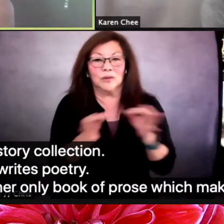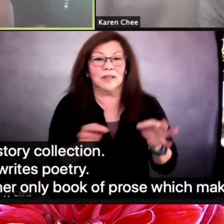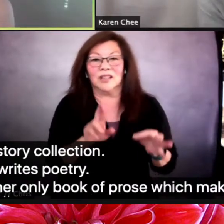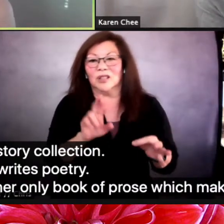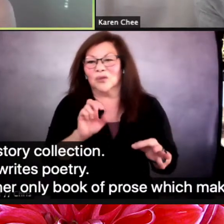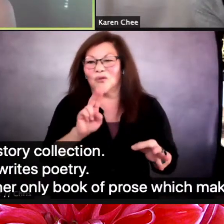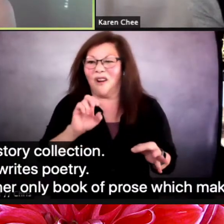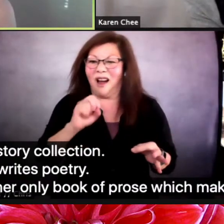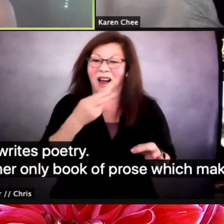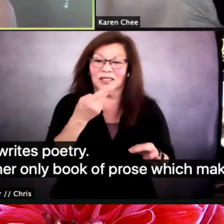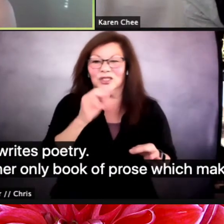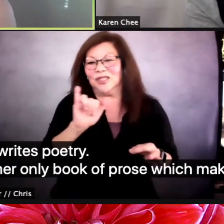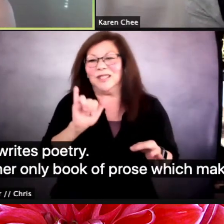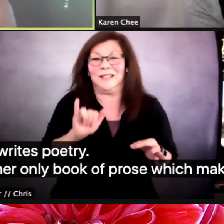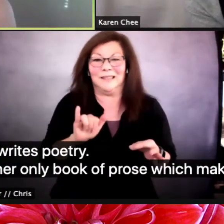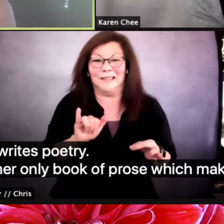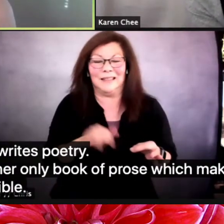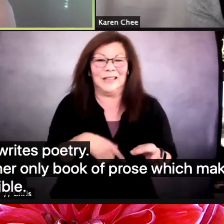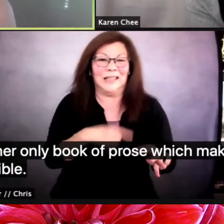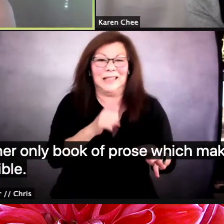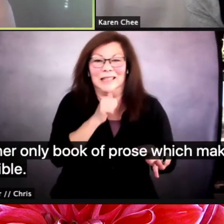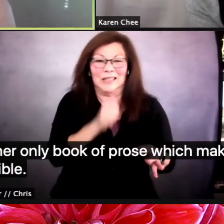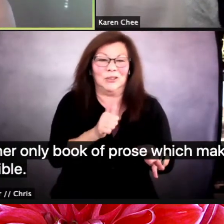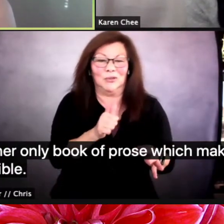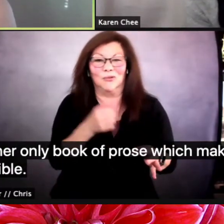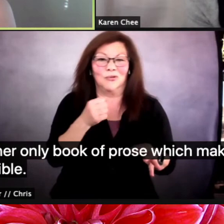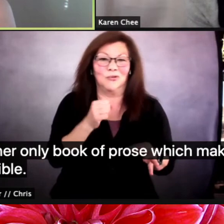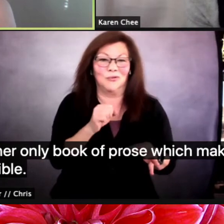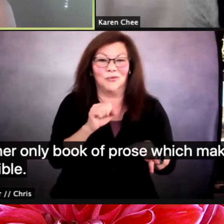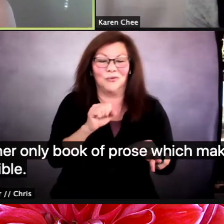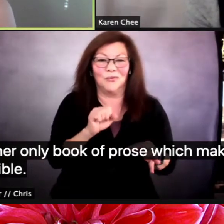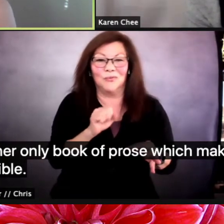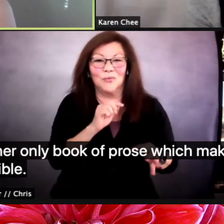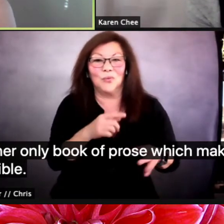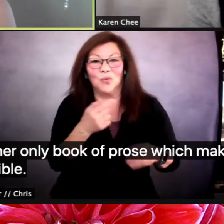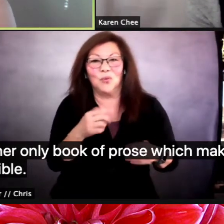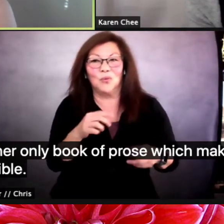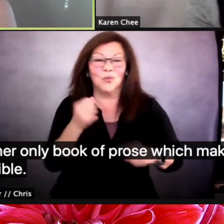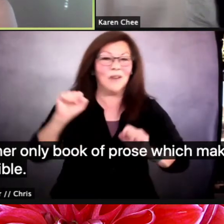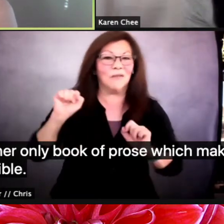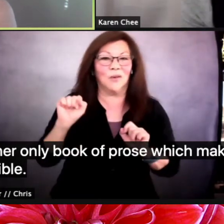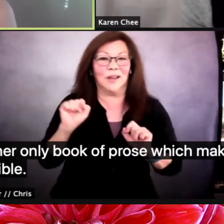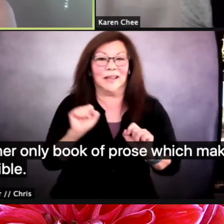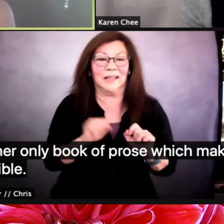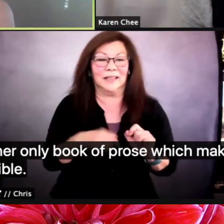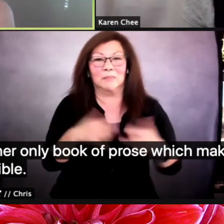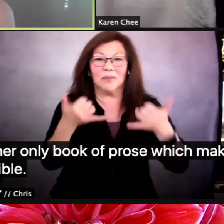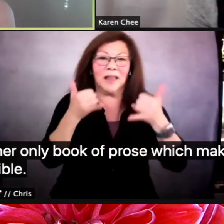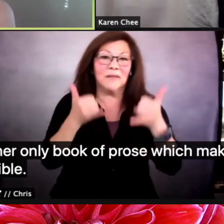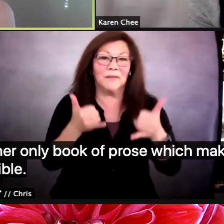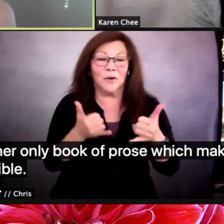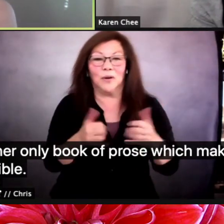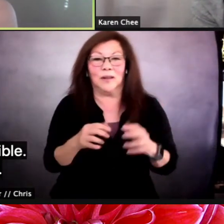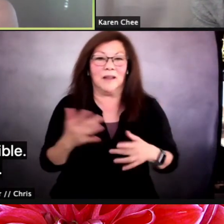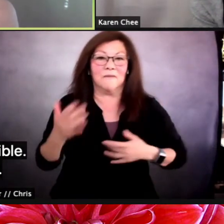It's this like raunchy, irreverent, like sonically playful, just like really fun and